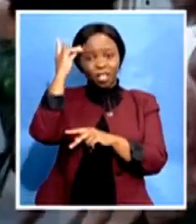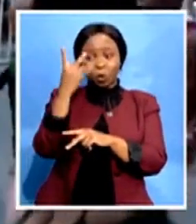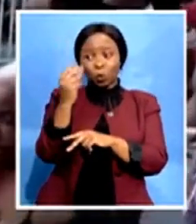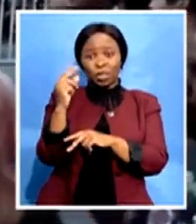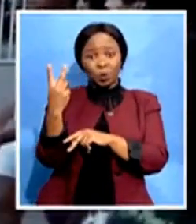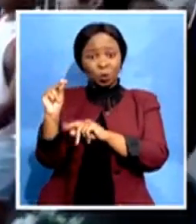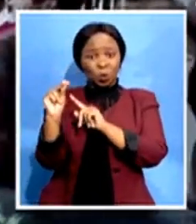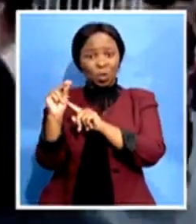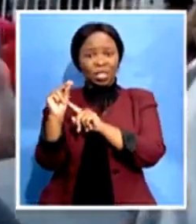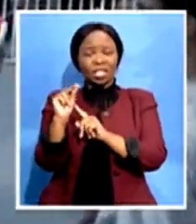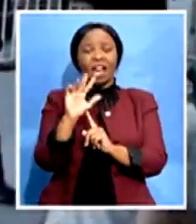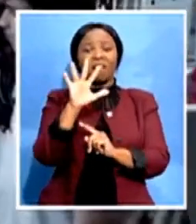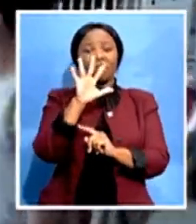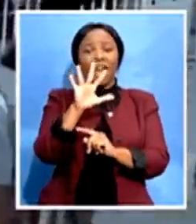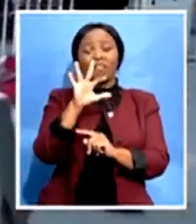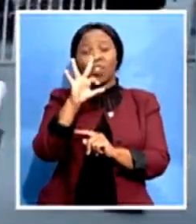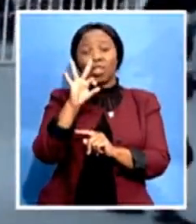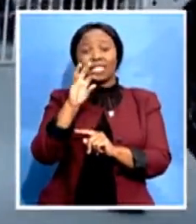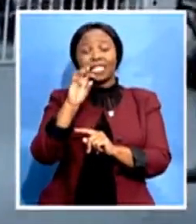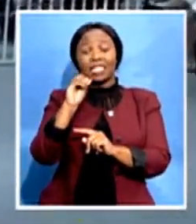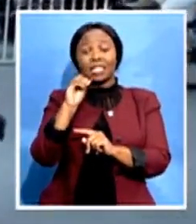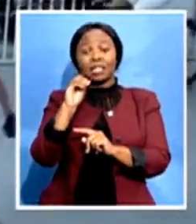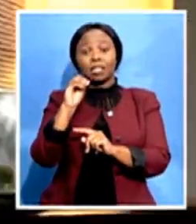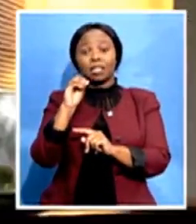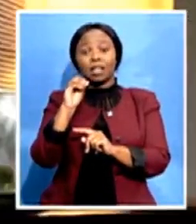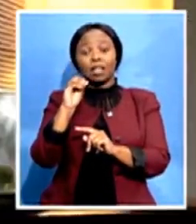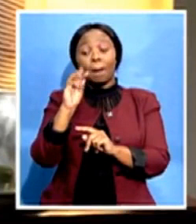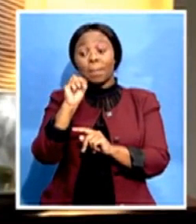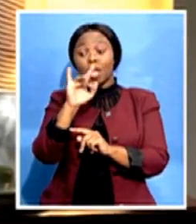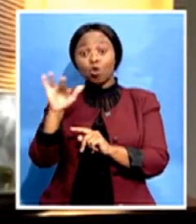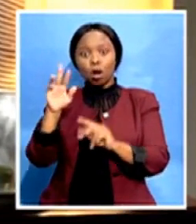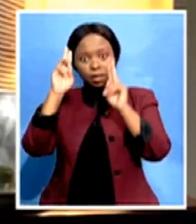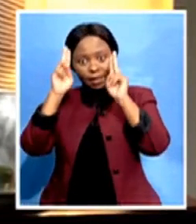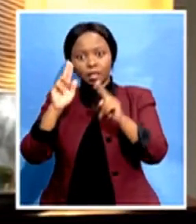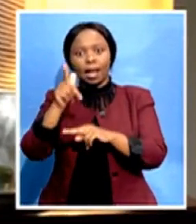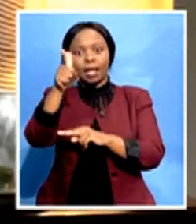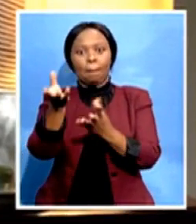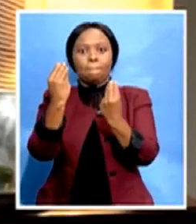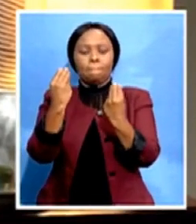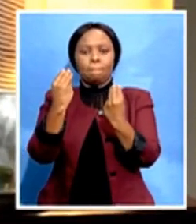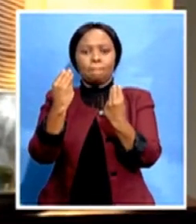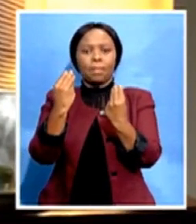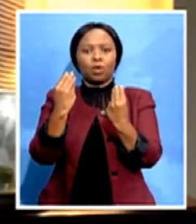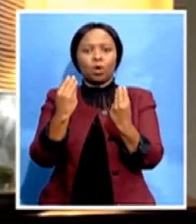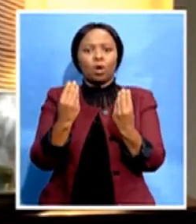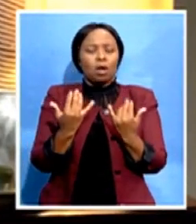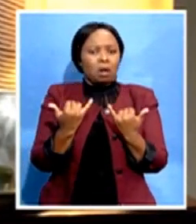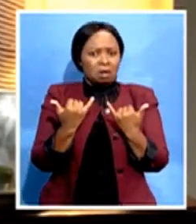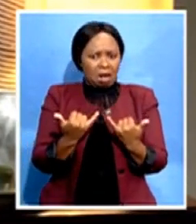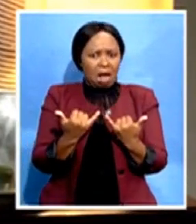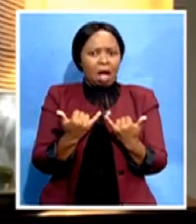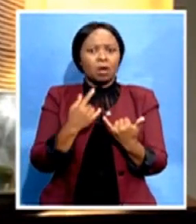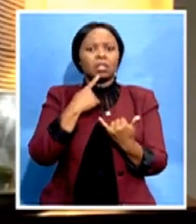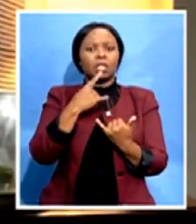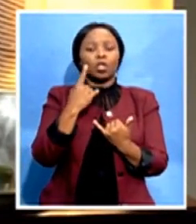530,000 deaths later. The psychology of this moment is more nuanced than, say, March 2020. Vaccinations are being